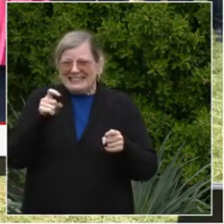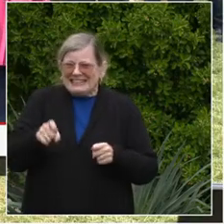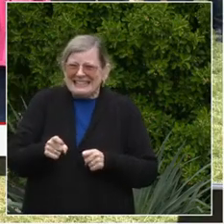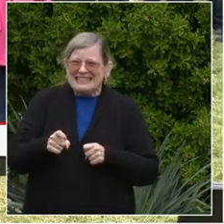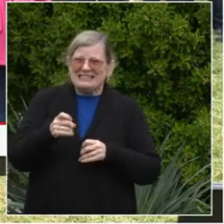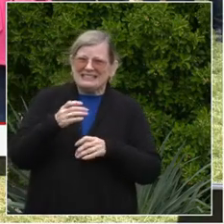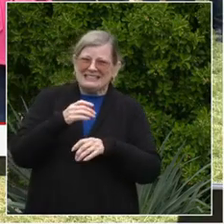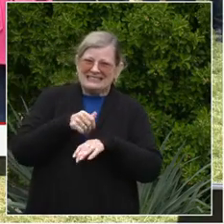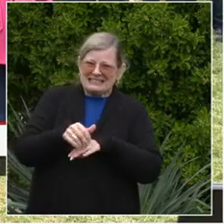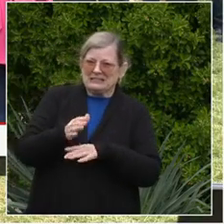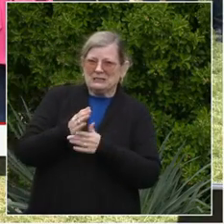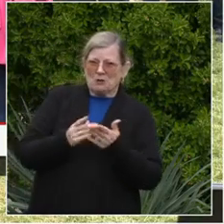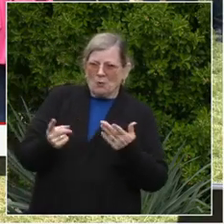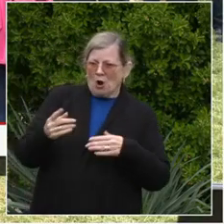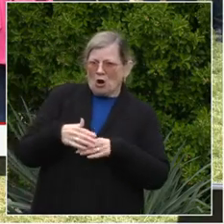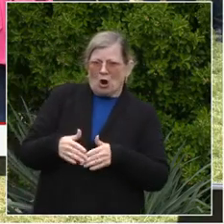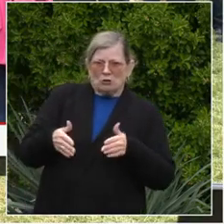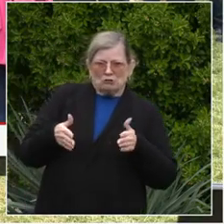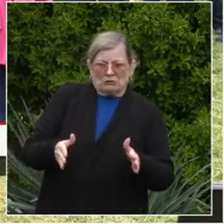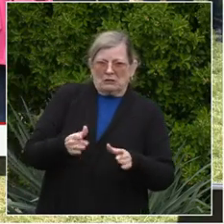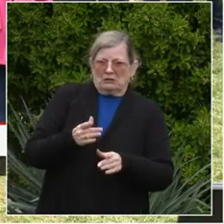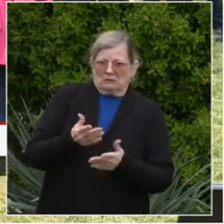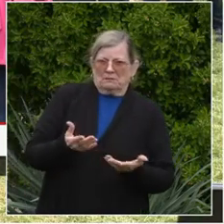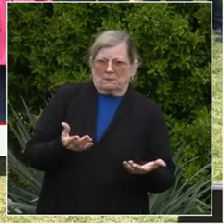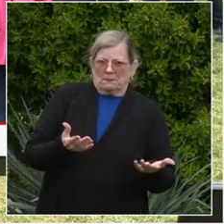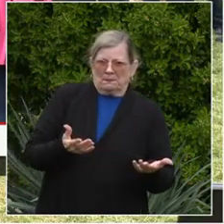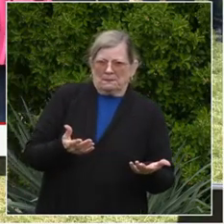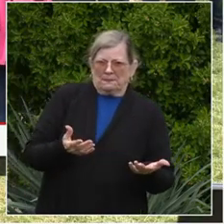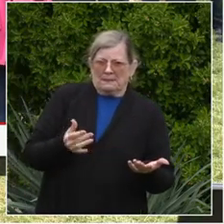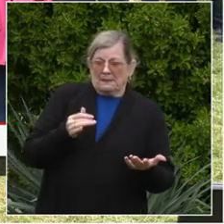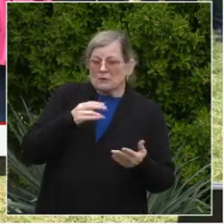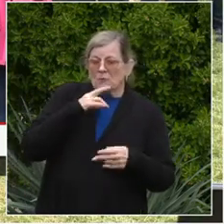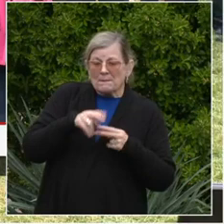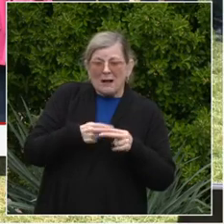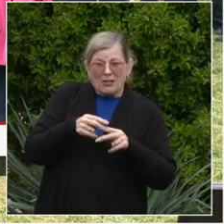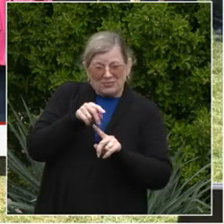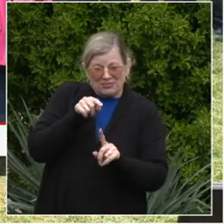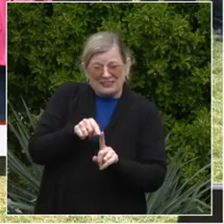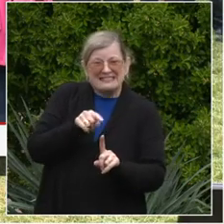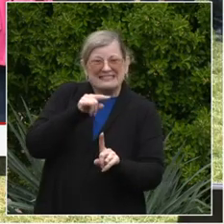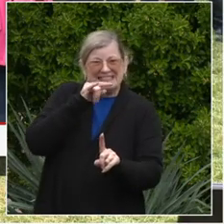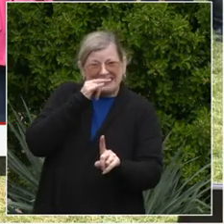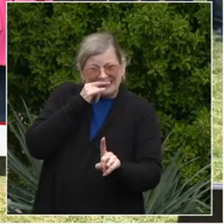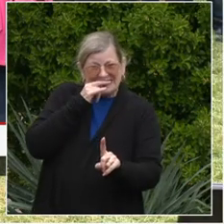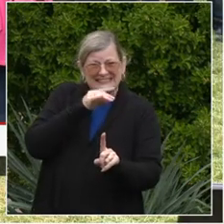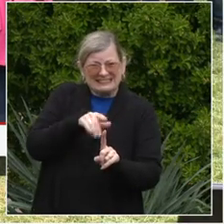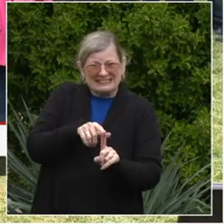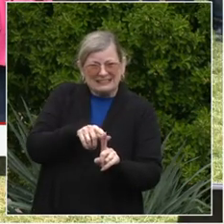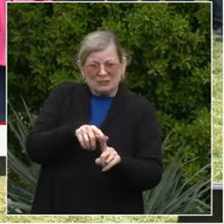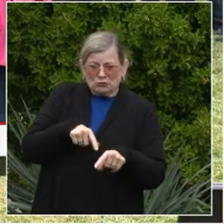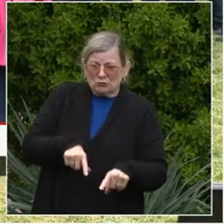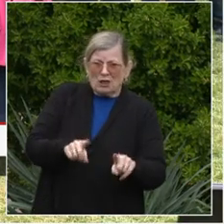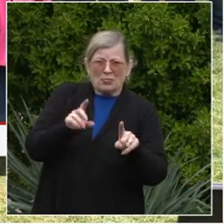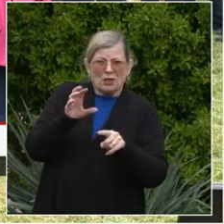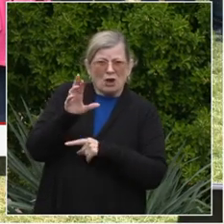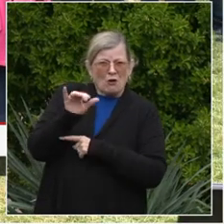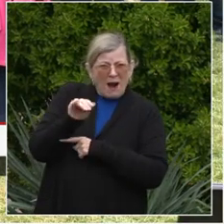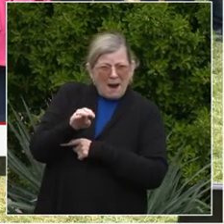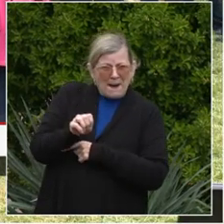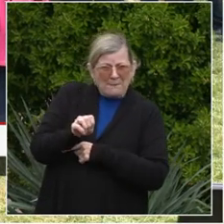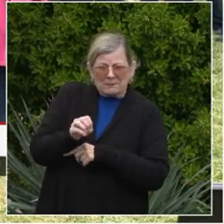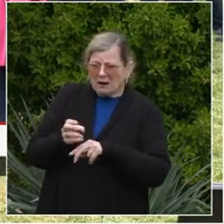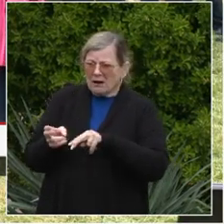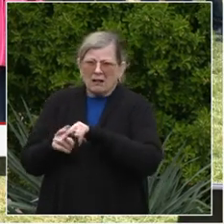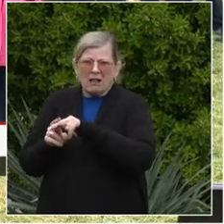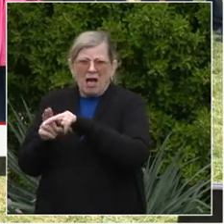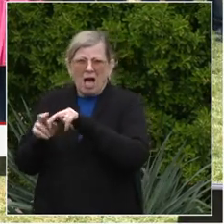on their way. Now, when you talk about juveniles who are committing crimes in the city and graduating to other crimes, that is a